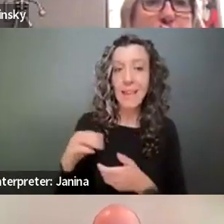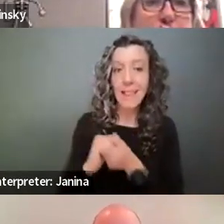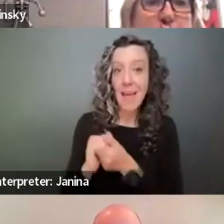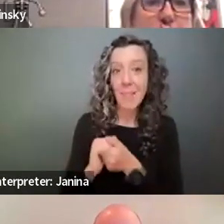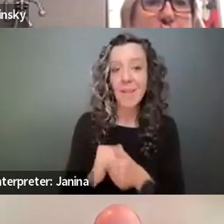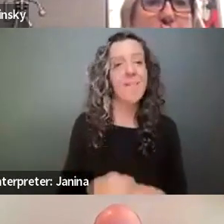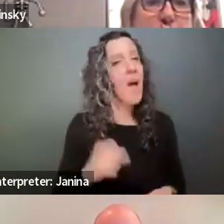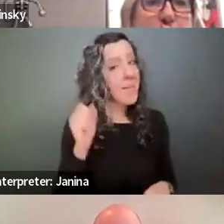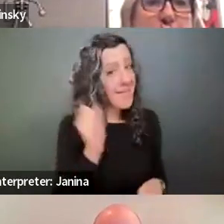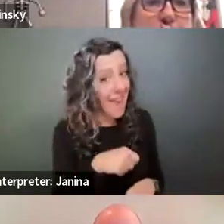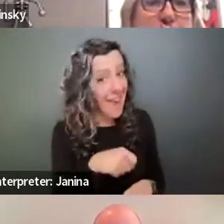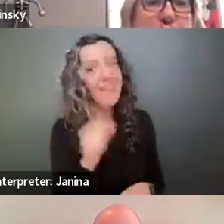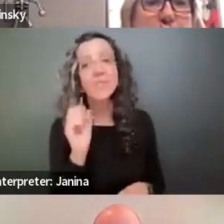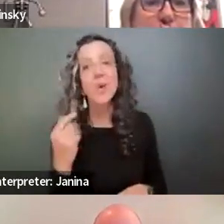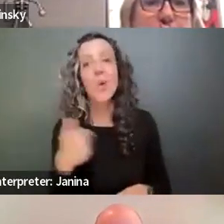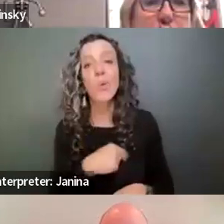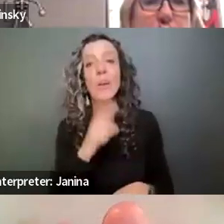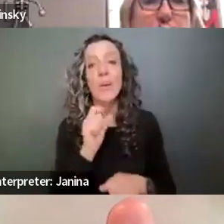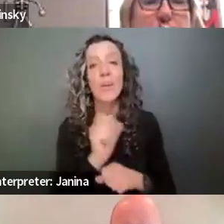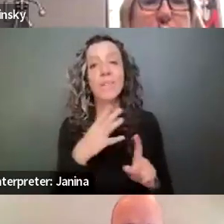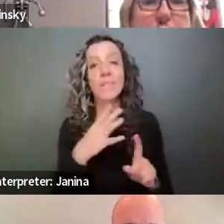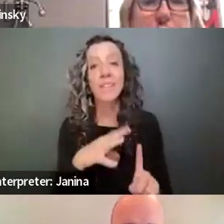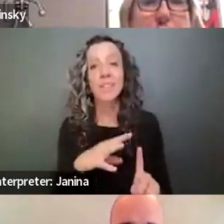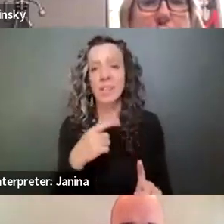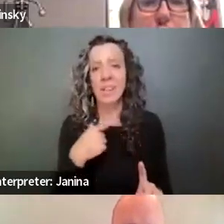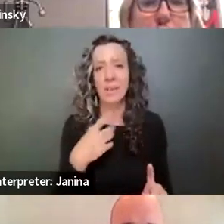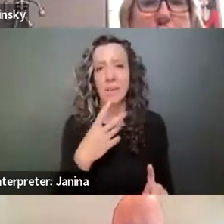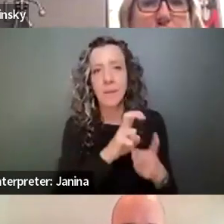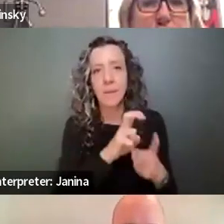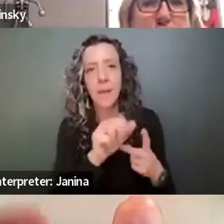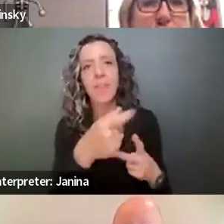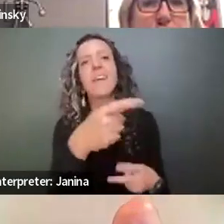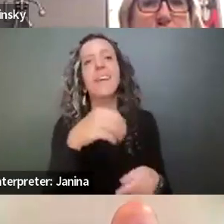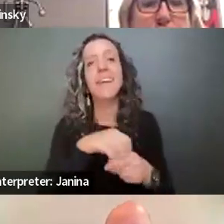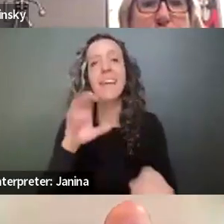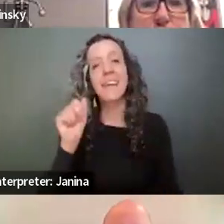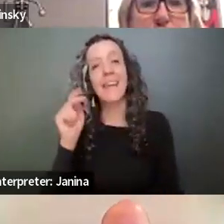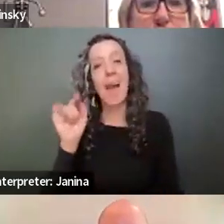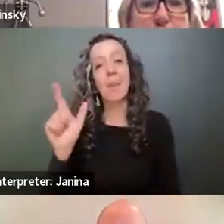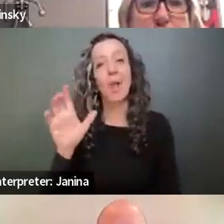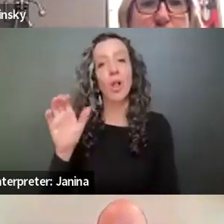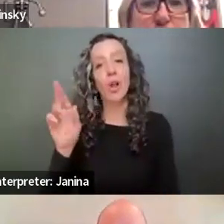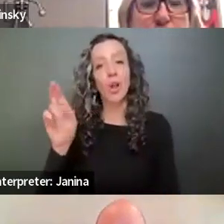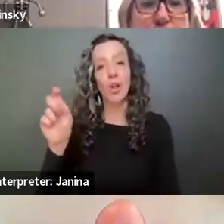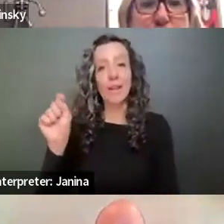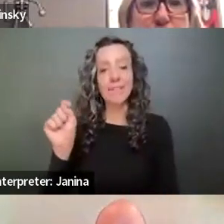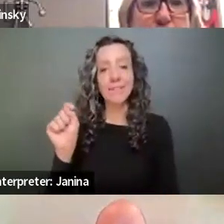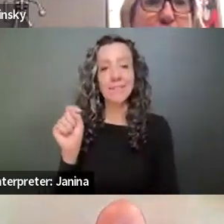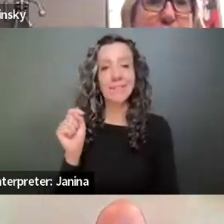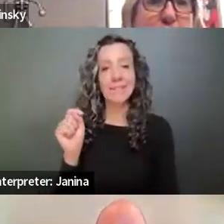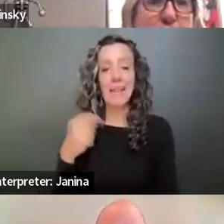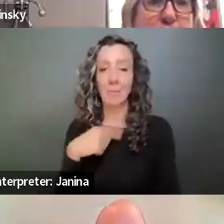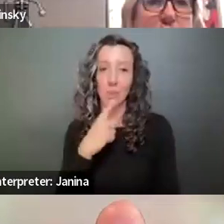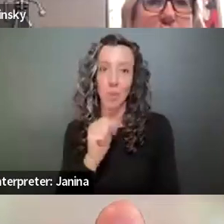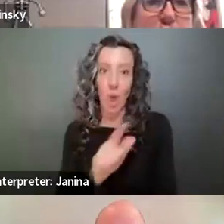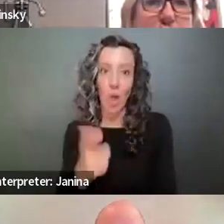were featured, let me scooch on over here, in the Capital Currents. I'm sure at this point